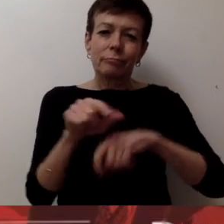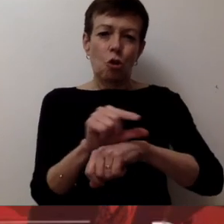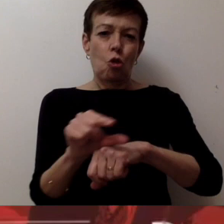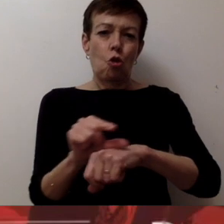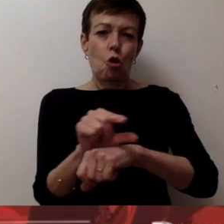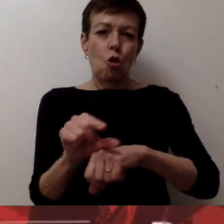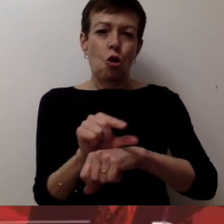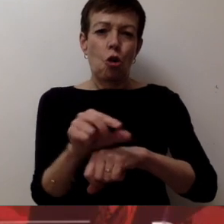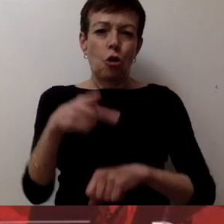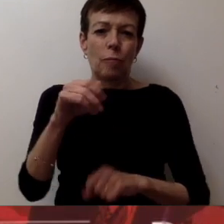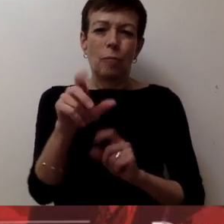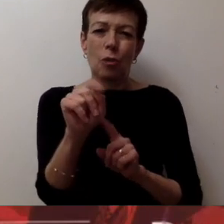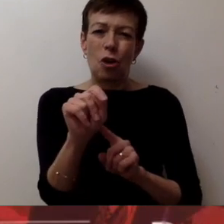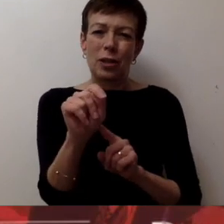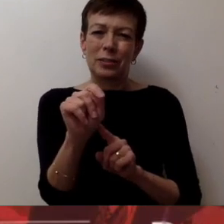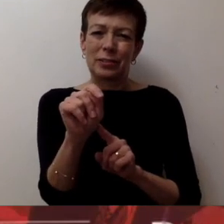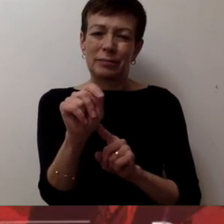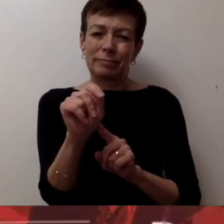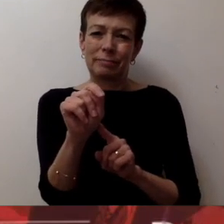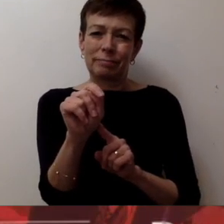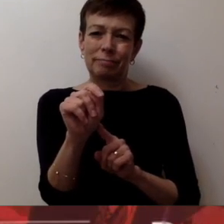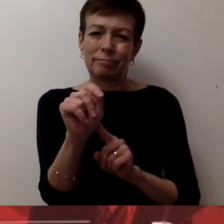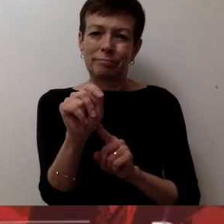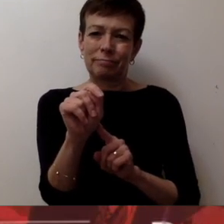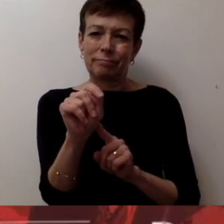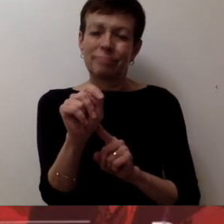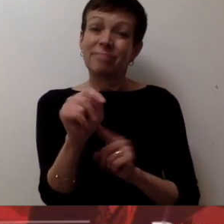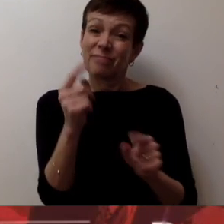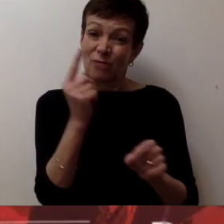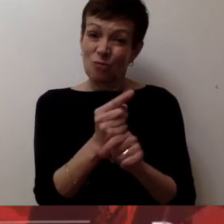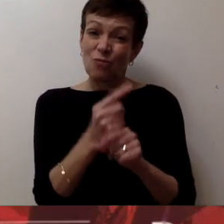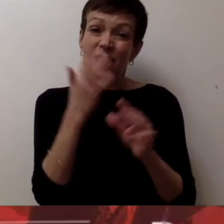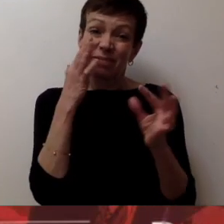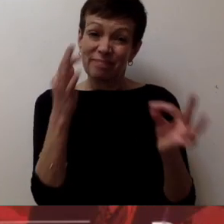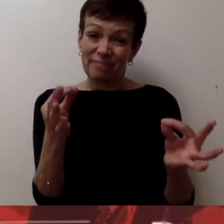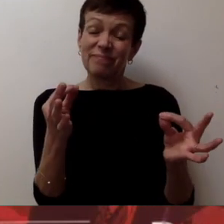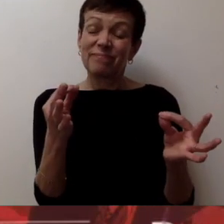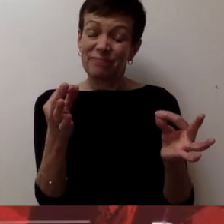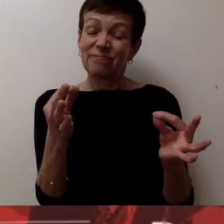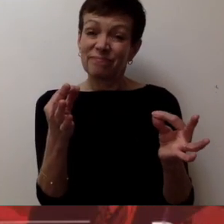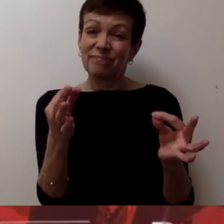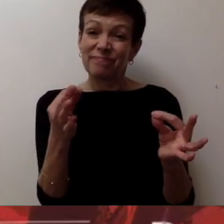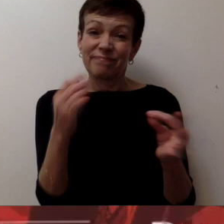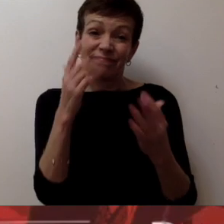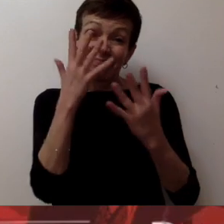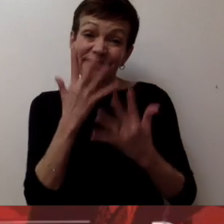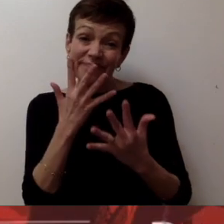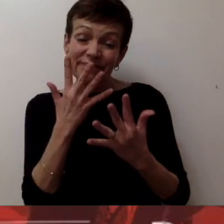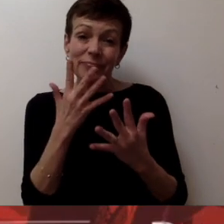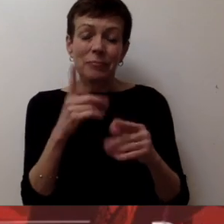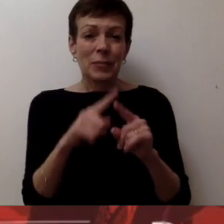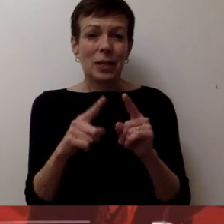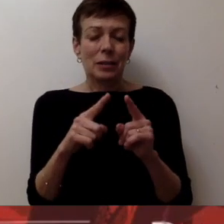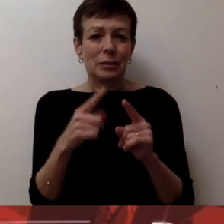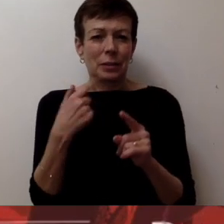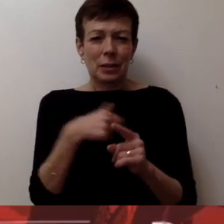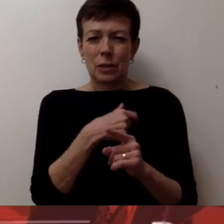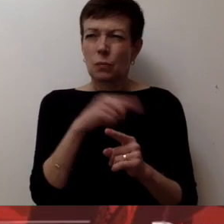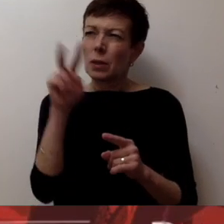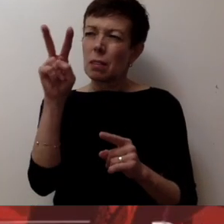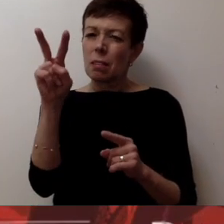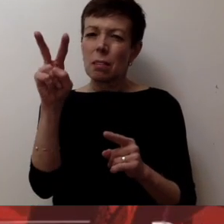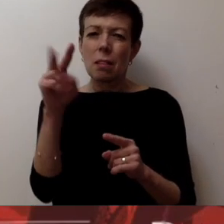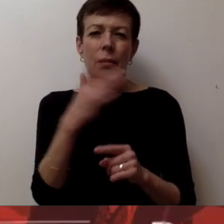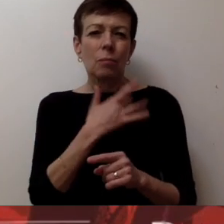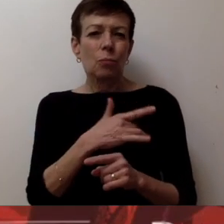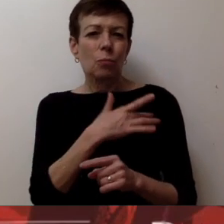plots. This was an unfortunate decision, but it was the right decision when we think about the recommendations